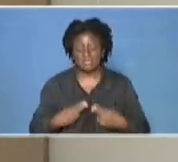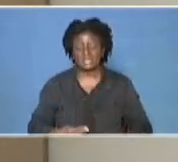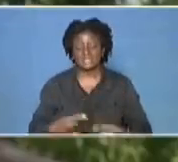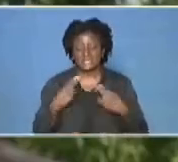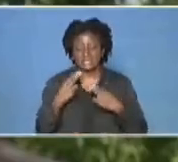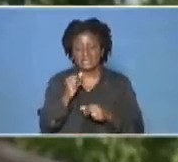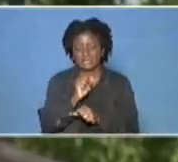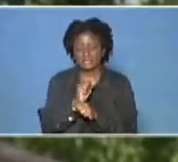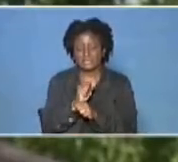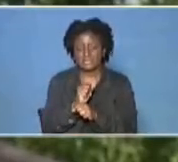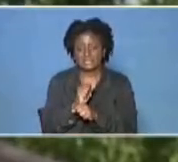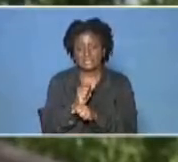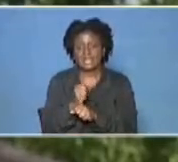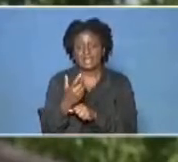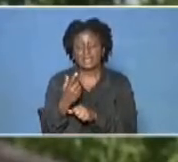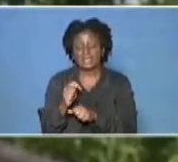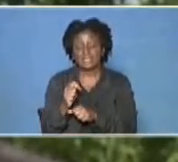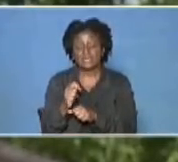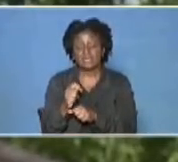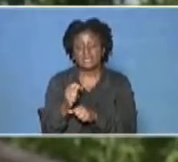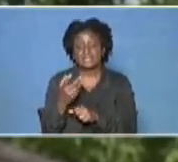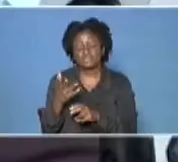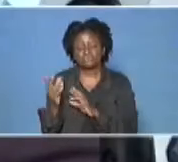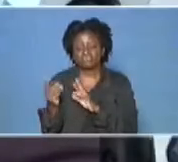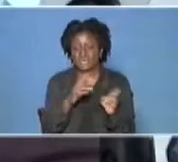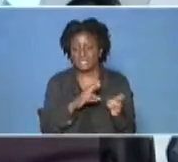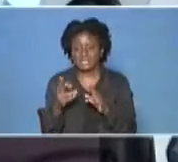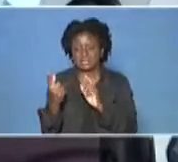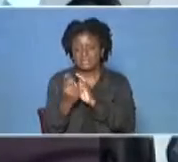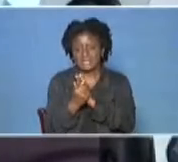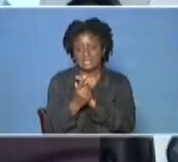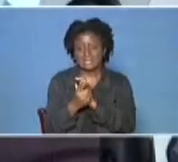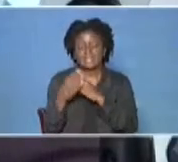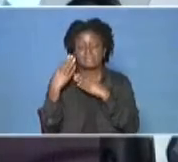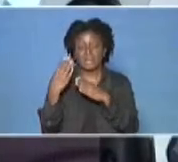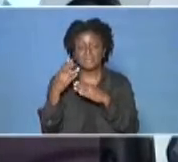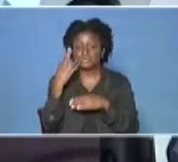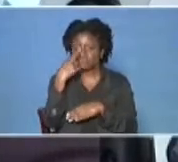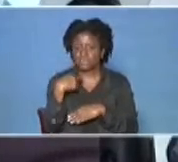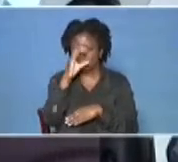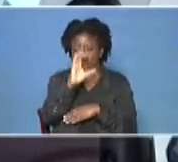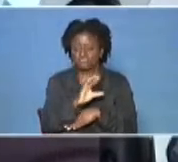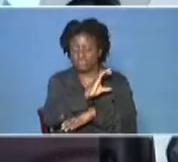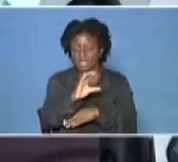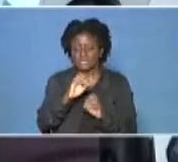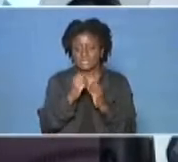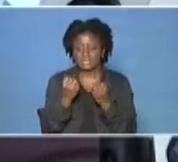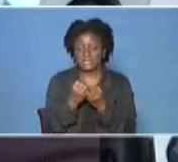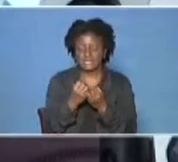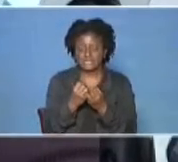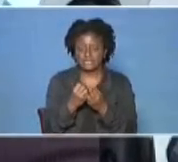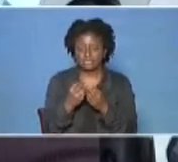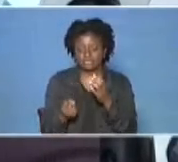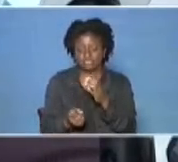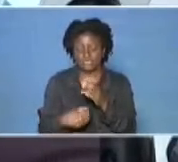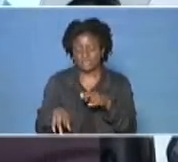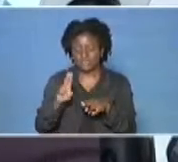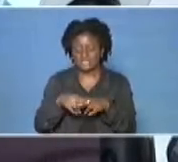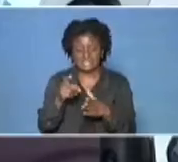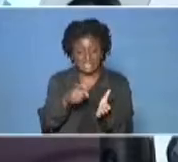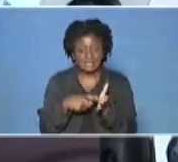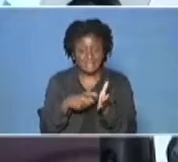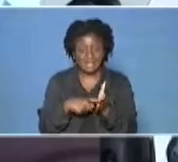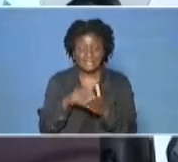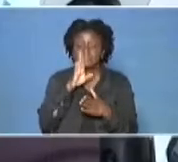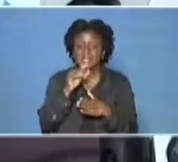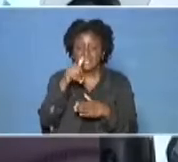meet the nonprofit organization's growing demands. So being in the Red Cross exposes you to the level of need that exists